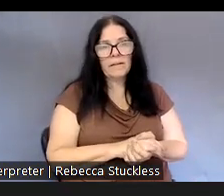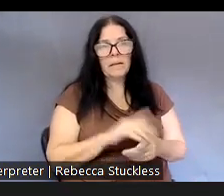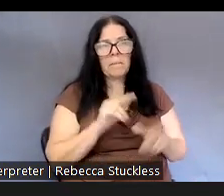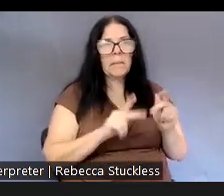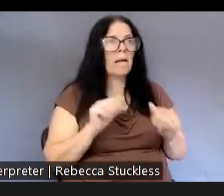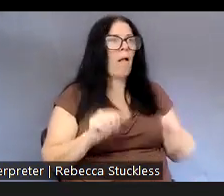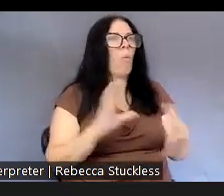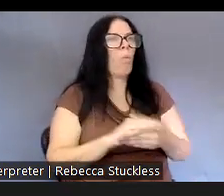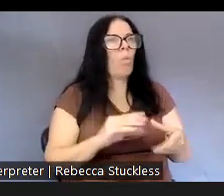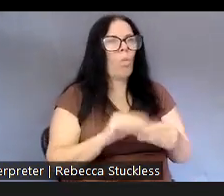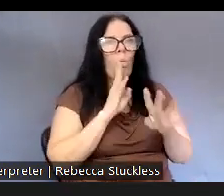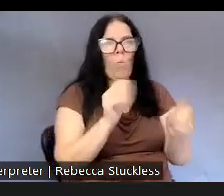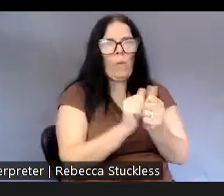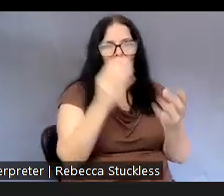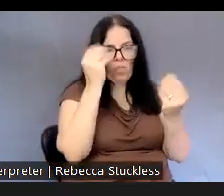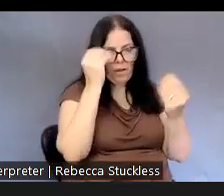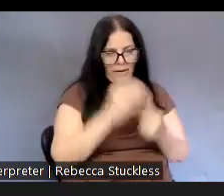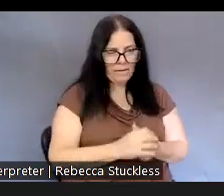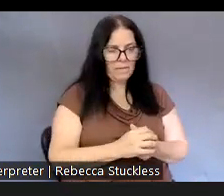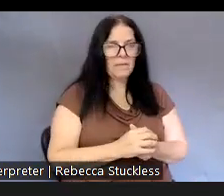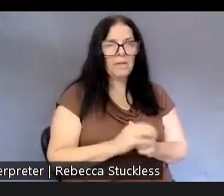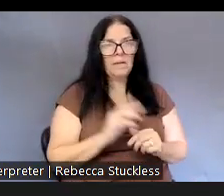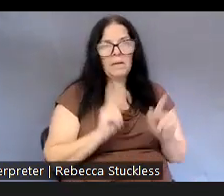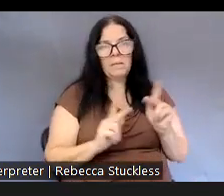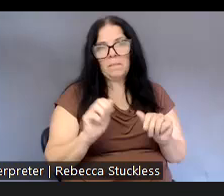unthinking, people can be